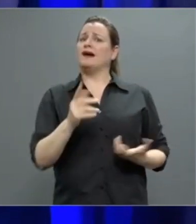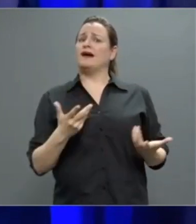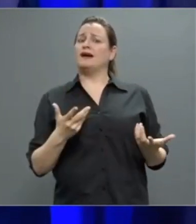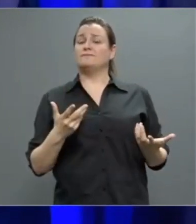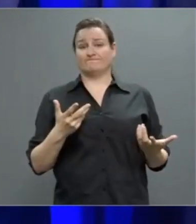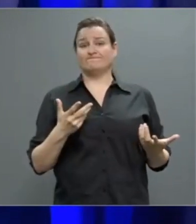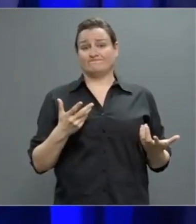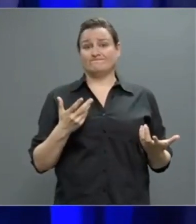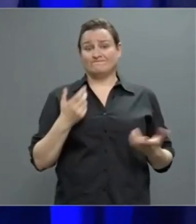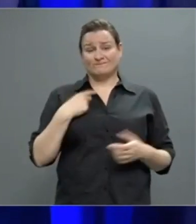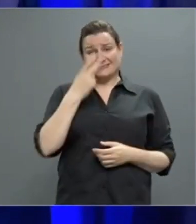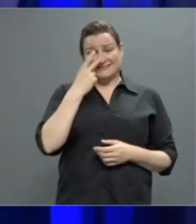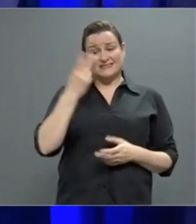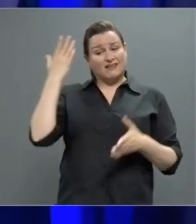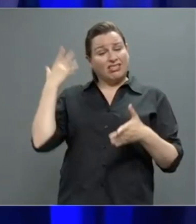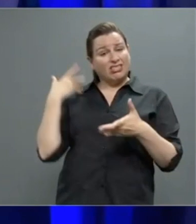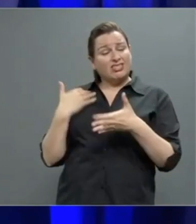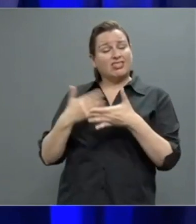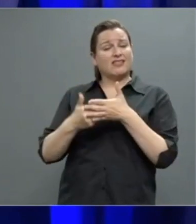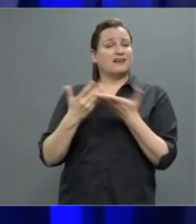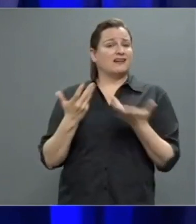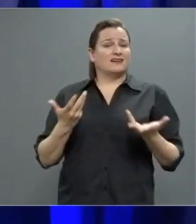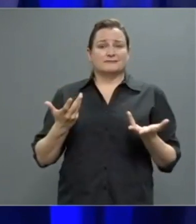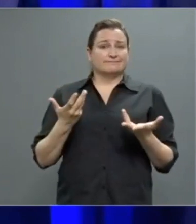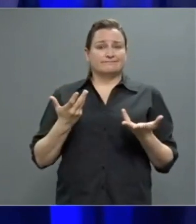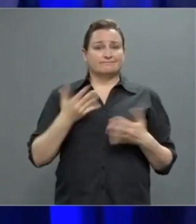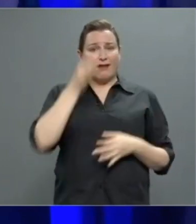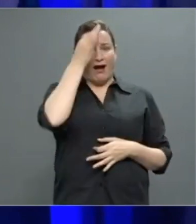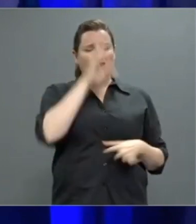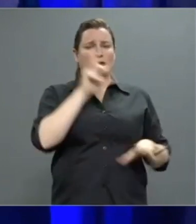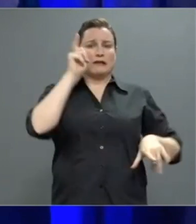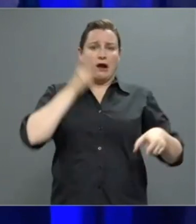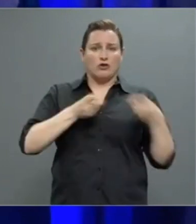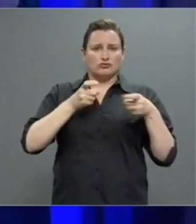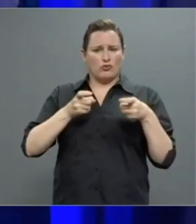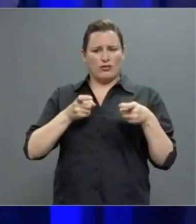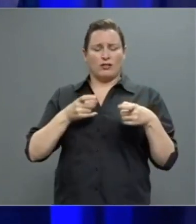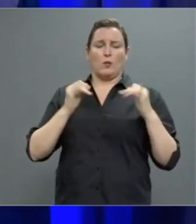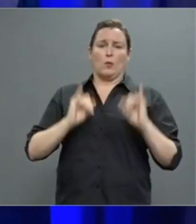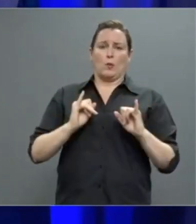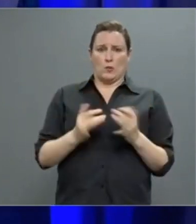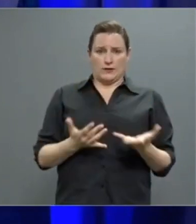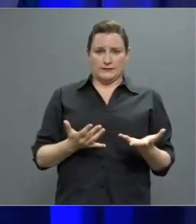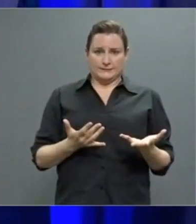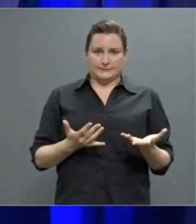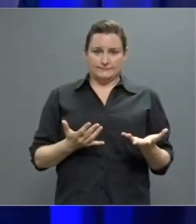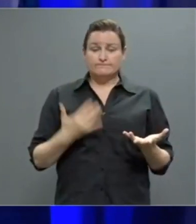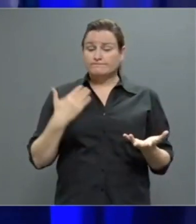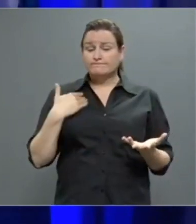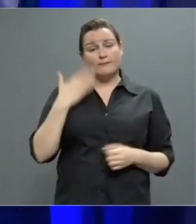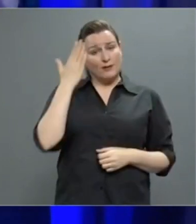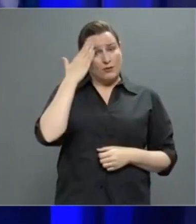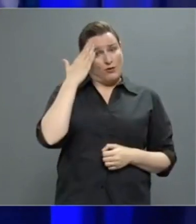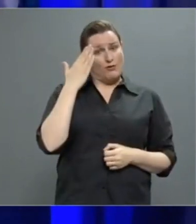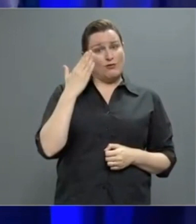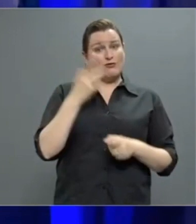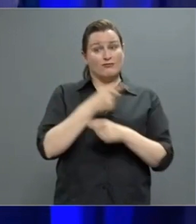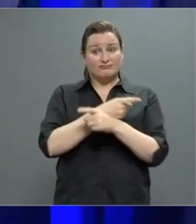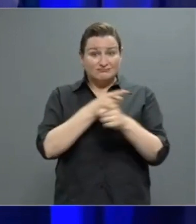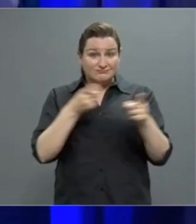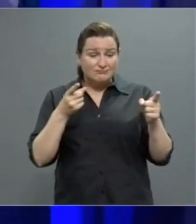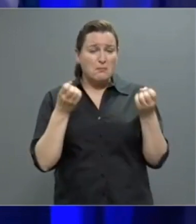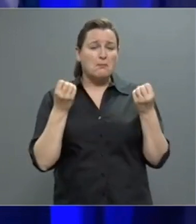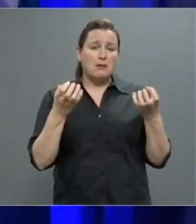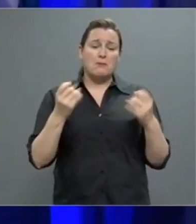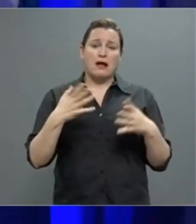by decades of ever-expanding state control. I know that many South Africans are so scared that